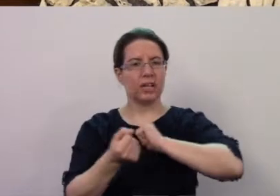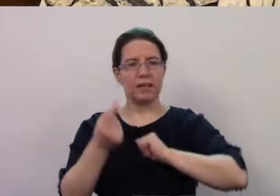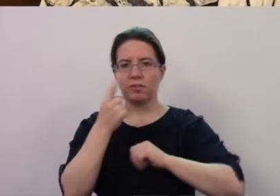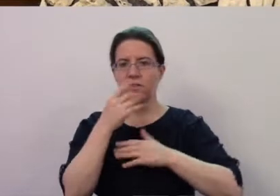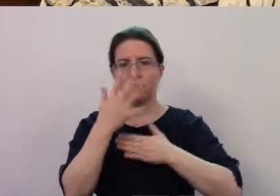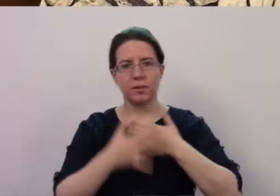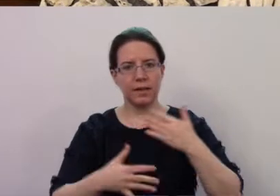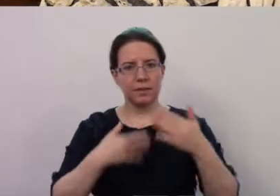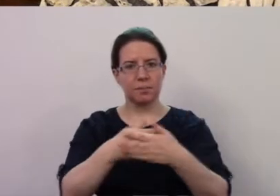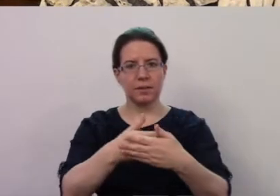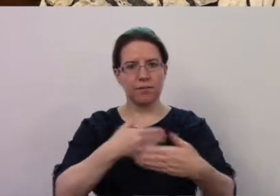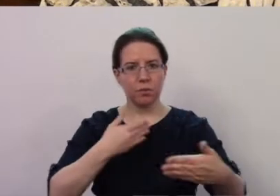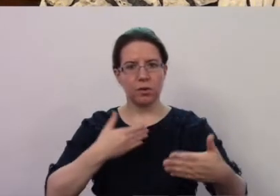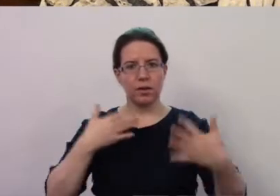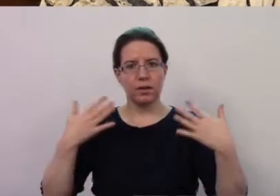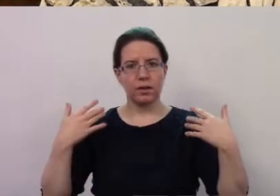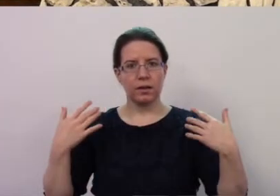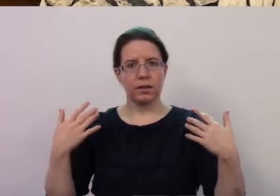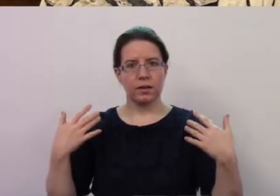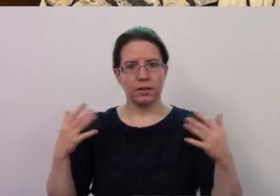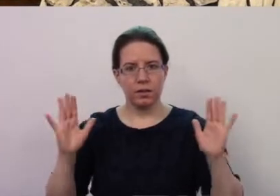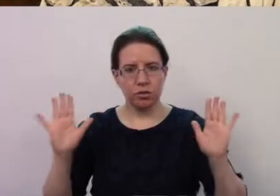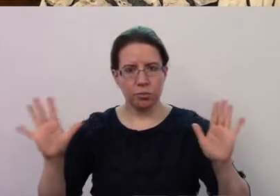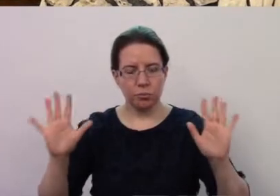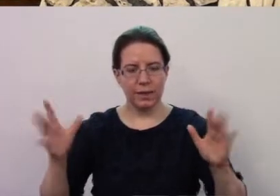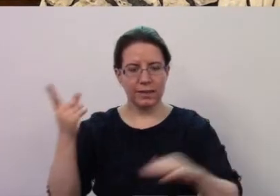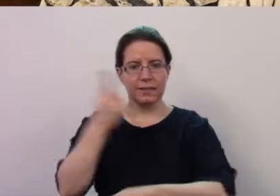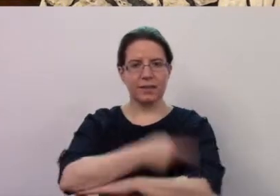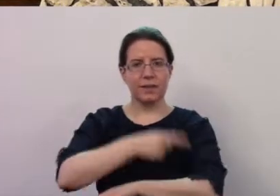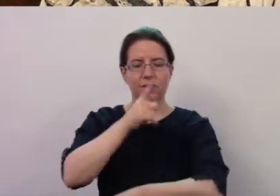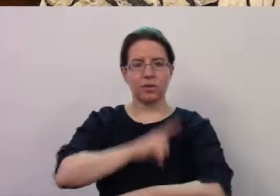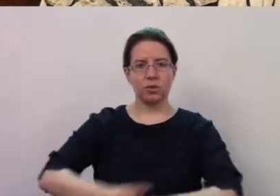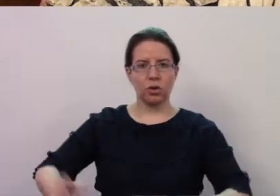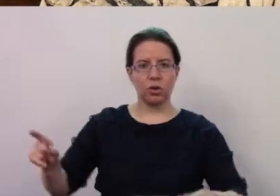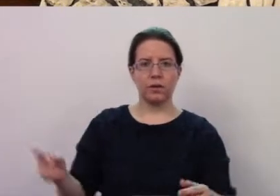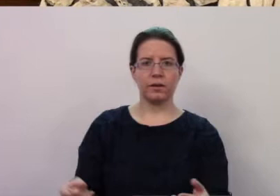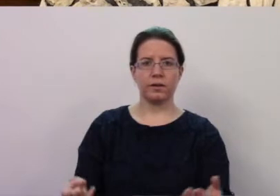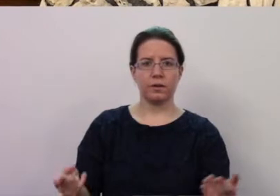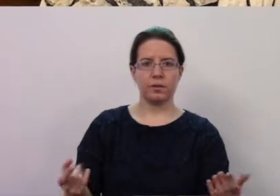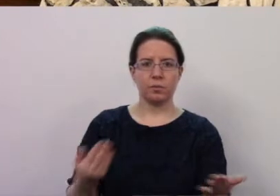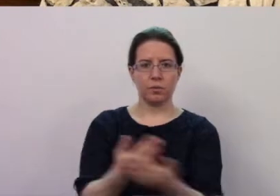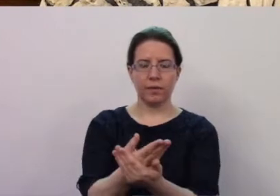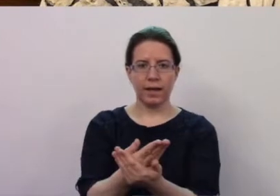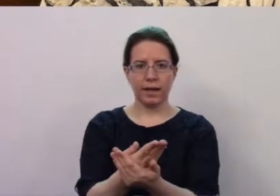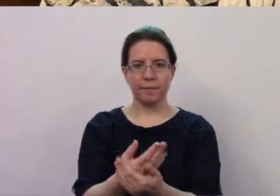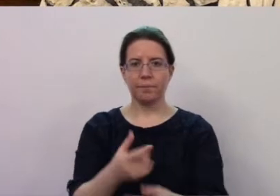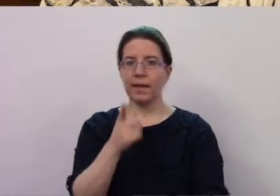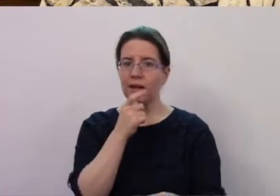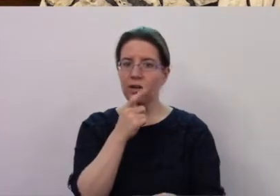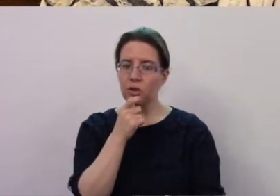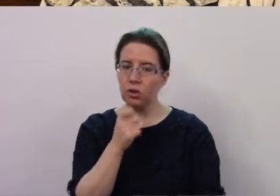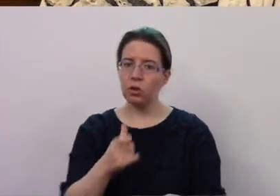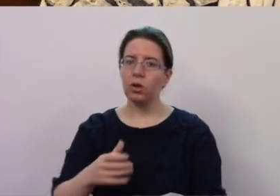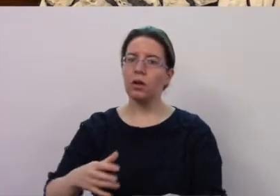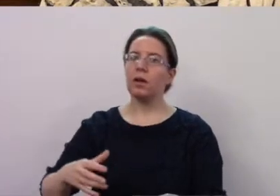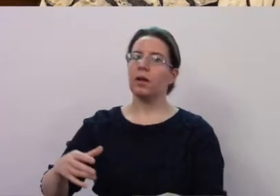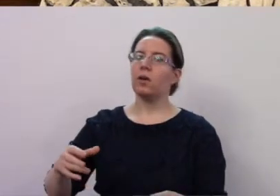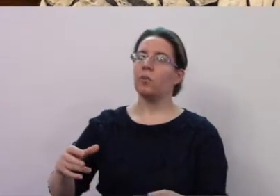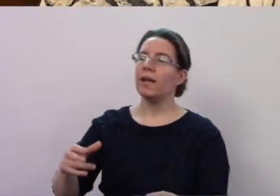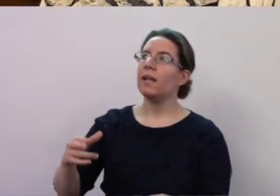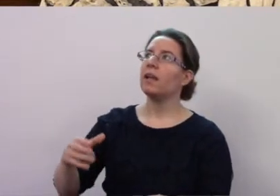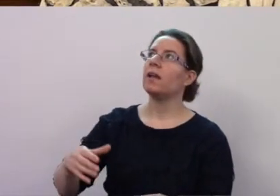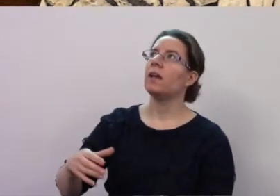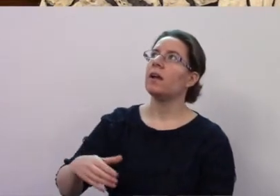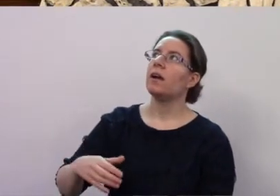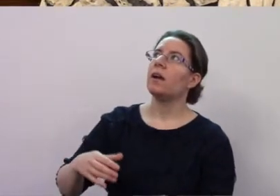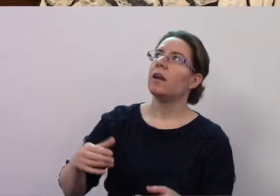into the blood, before that great and notable day of the Lord come. And it shall come to pass that whosoever shall call